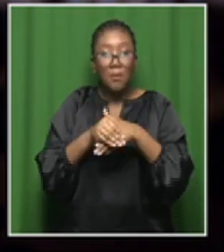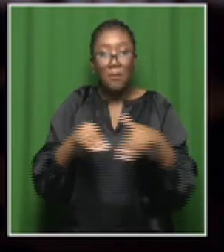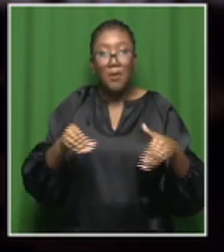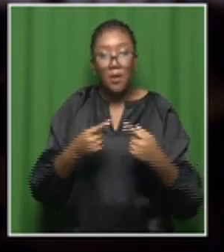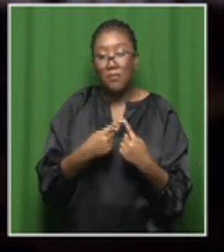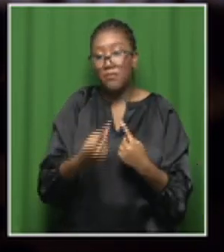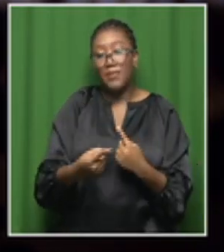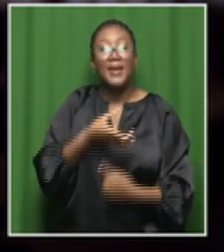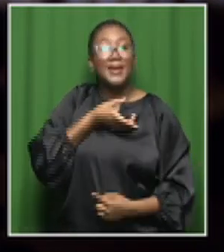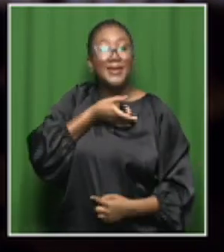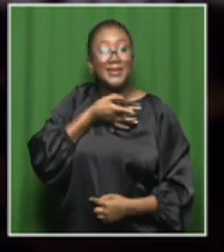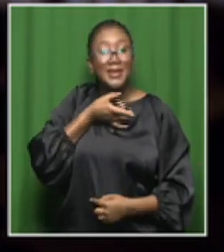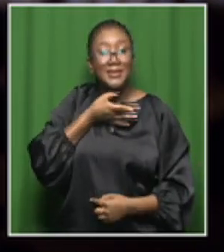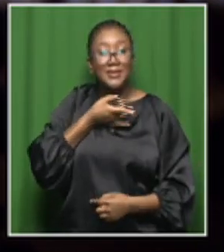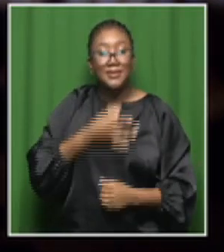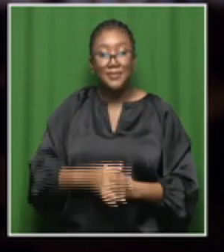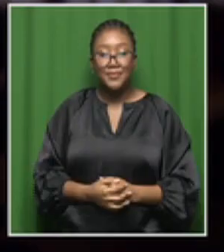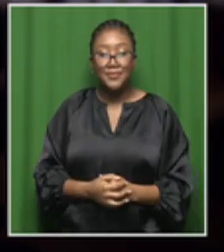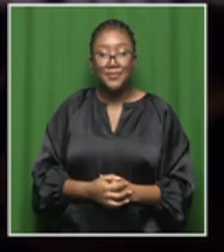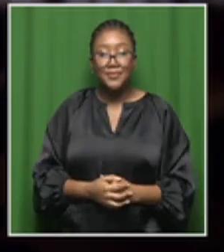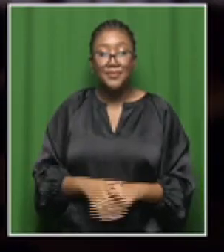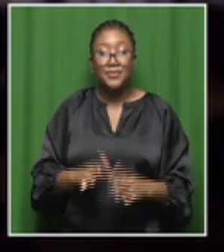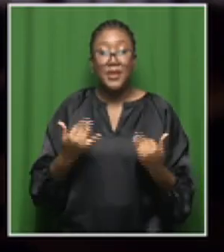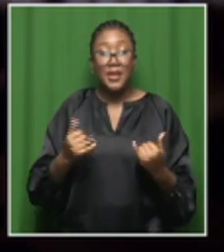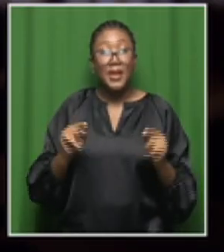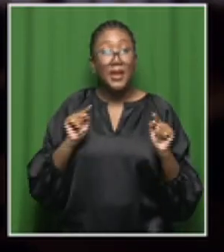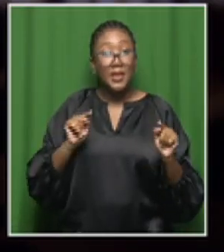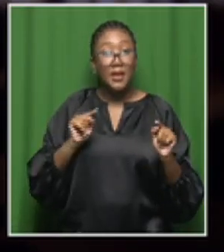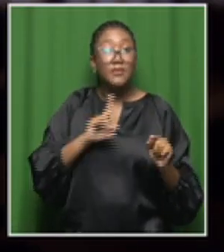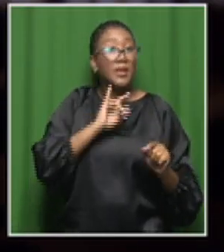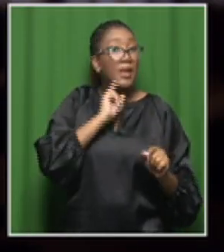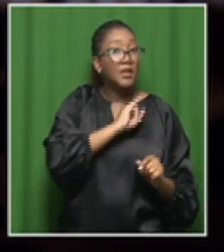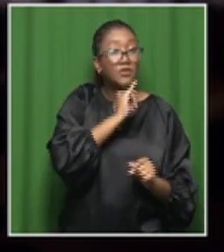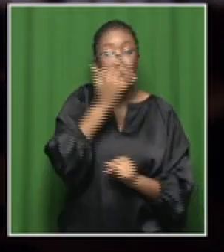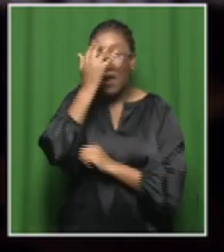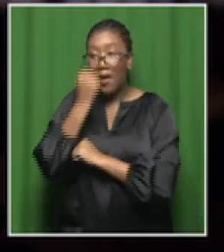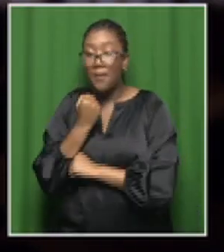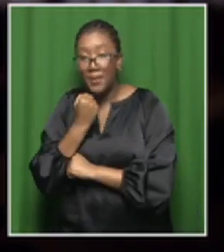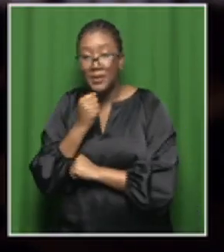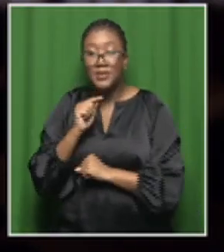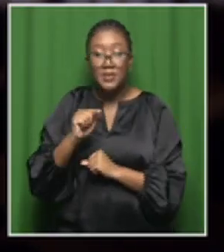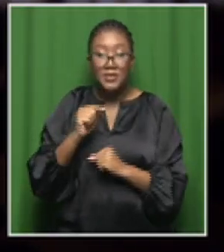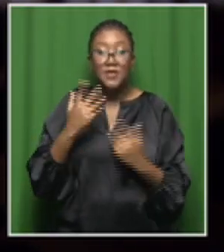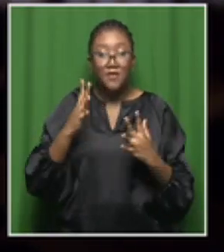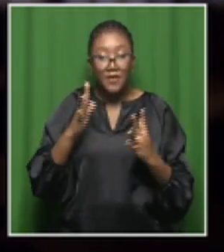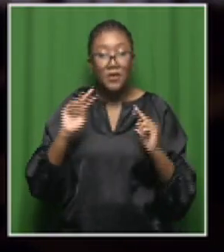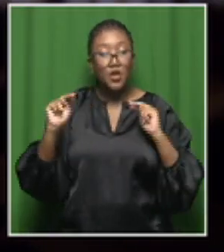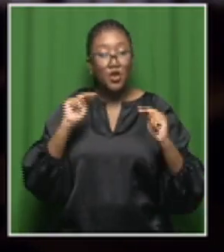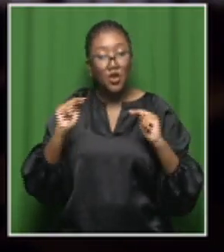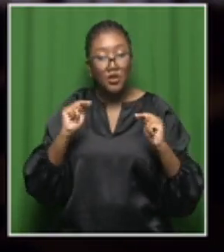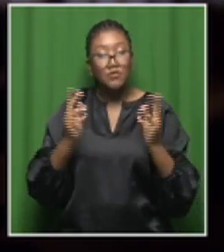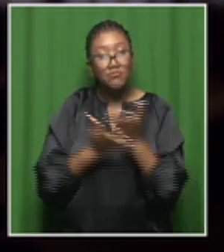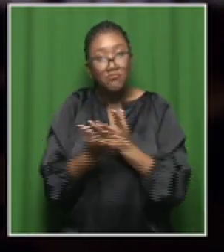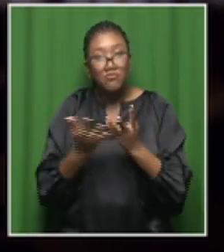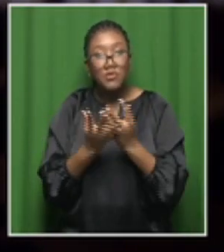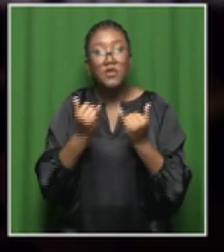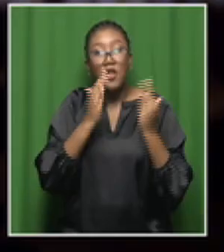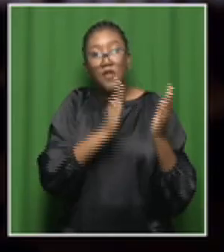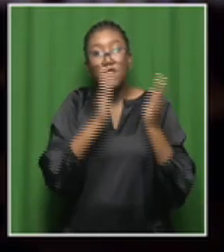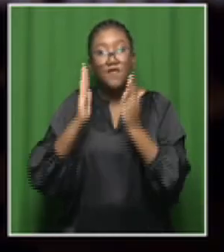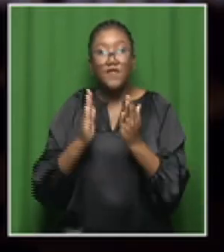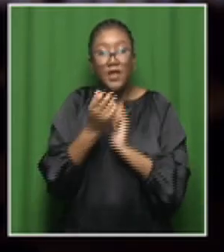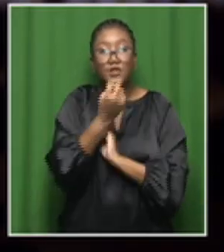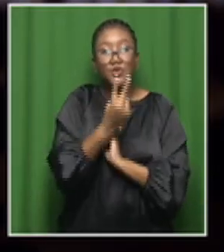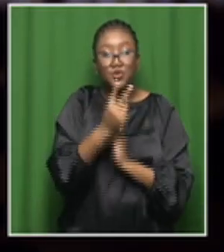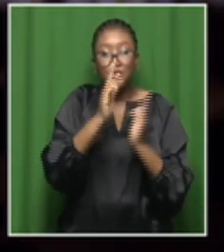phase unfolds, negotiations between the parties will at some point resume around the parameters for Phase 2 and Phase 3, a